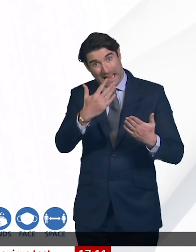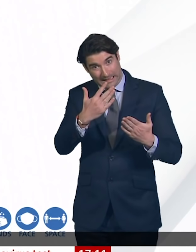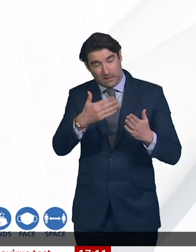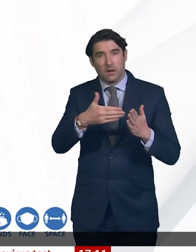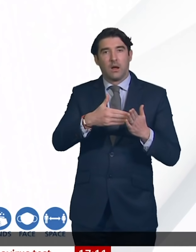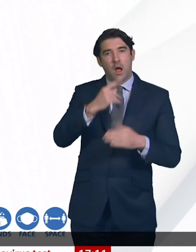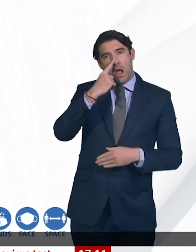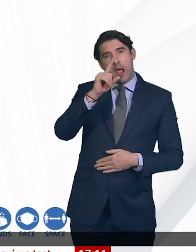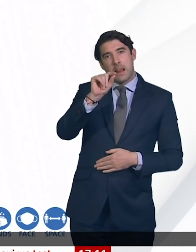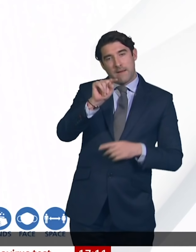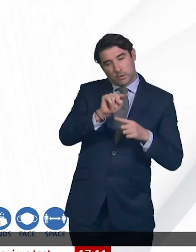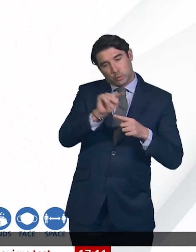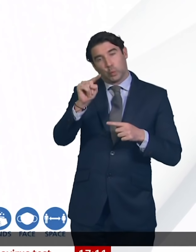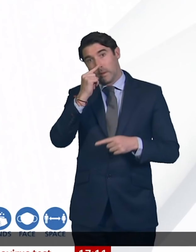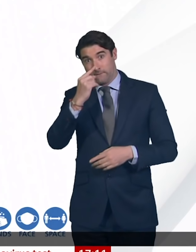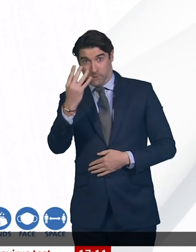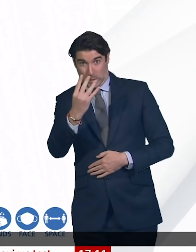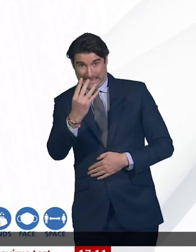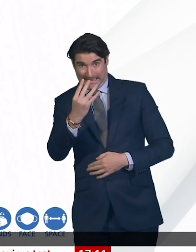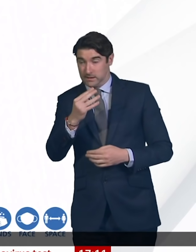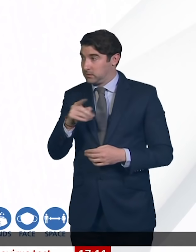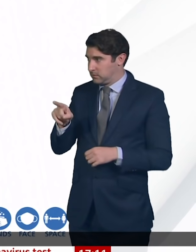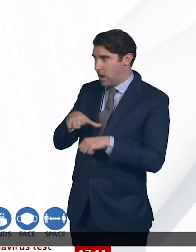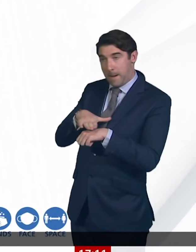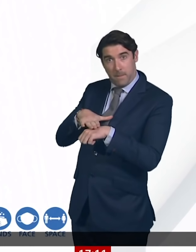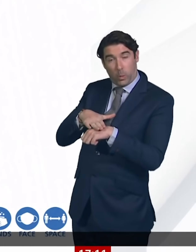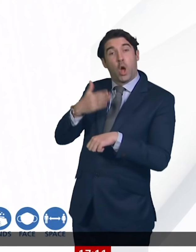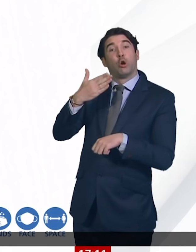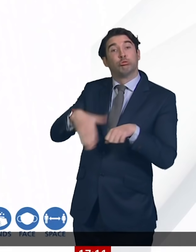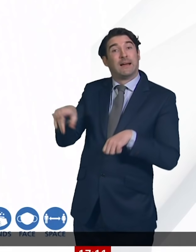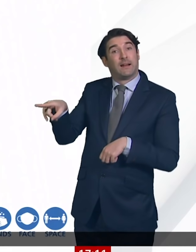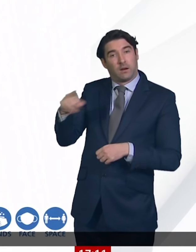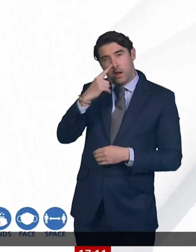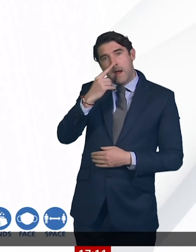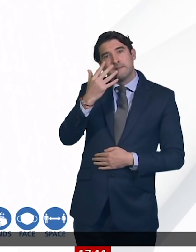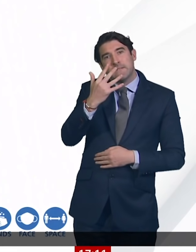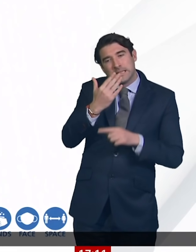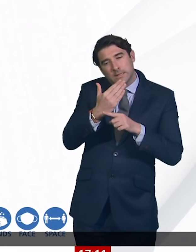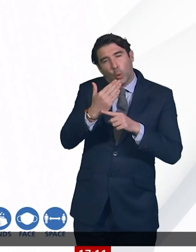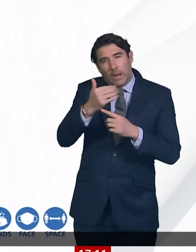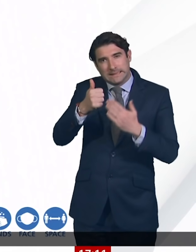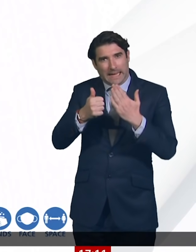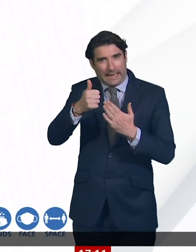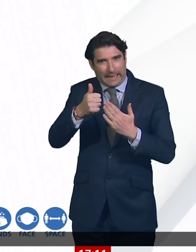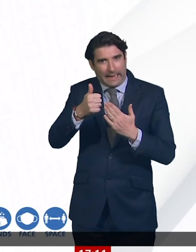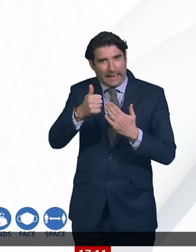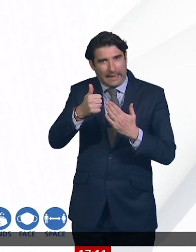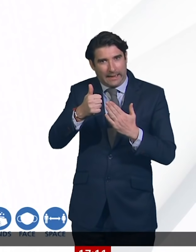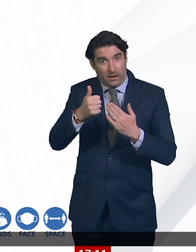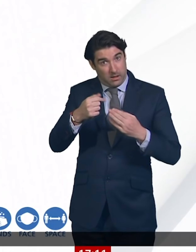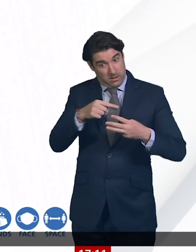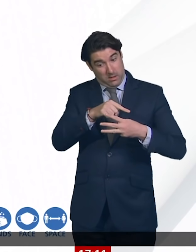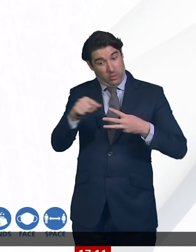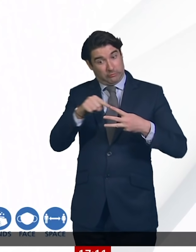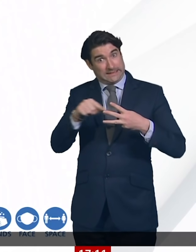to 14, and in green we have children aged 15 to 16. And in these groups, currently,